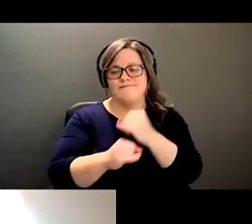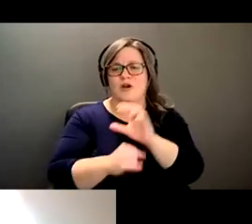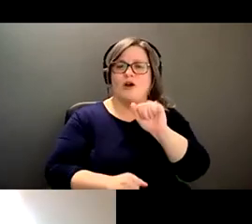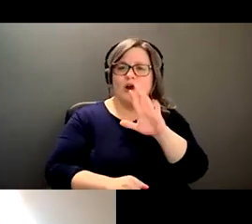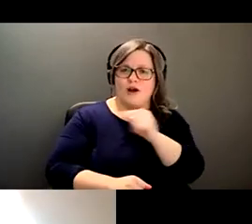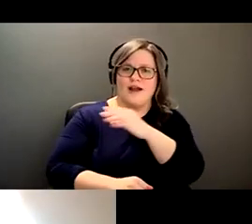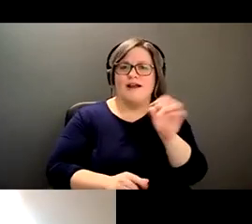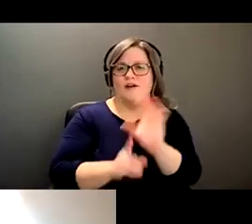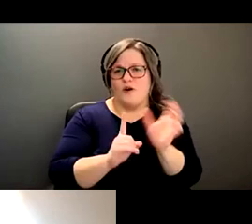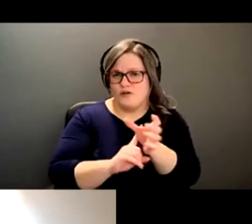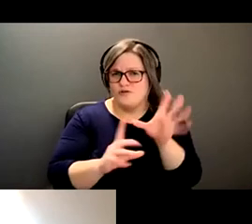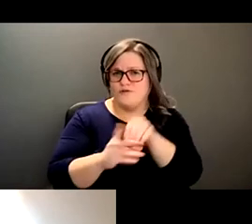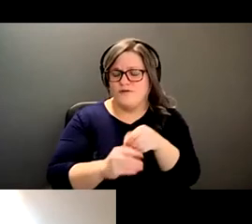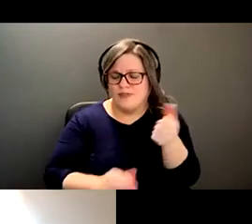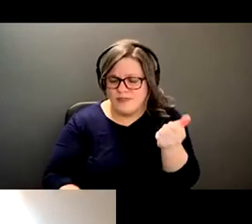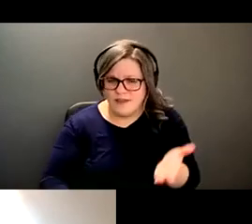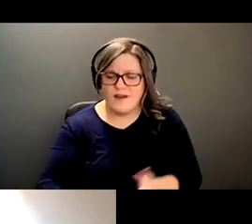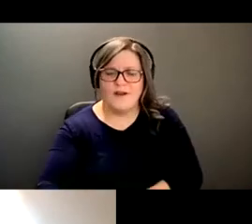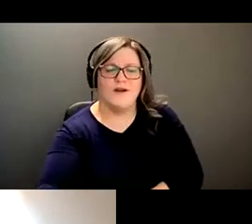committee there, and